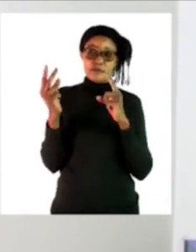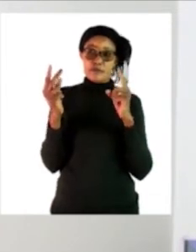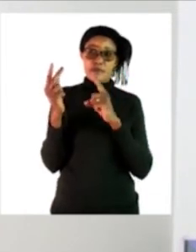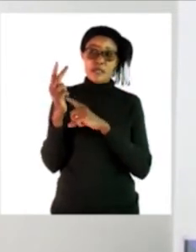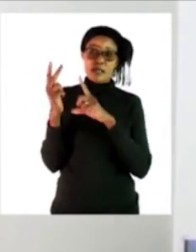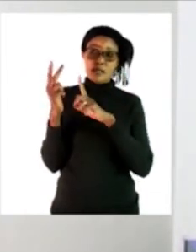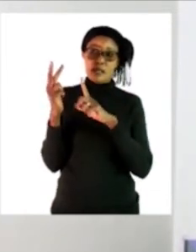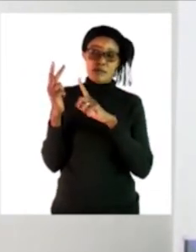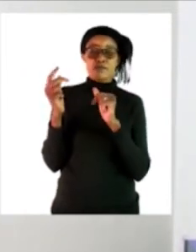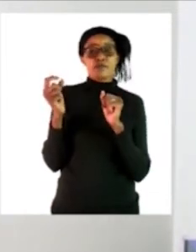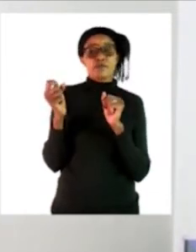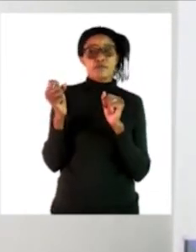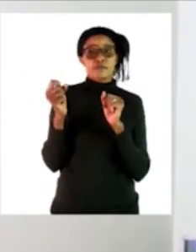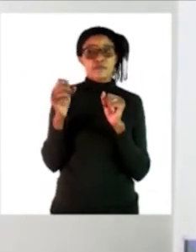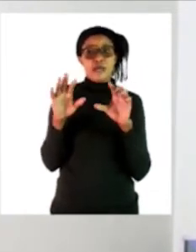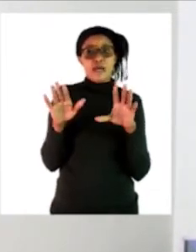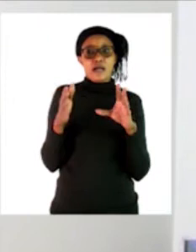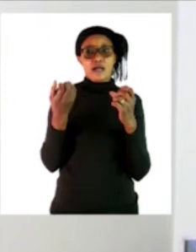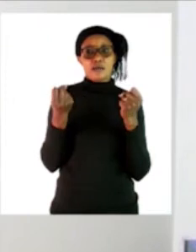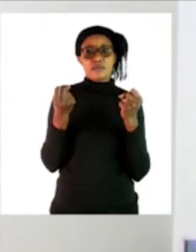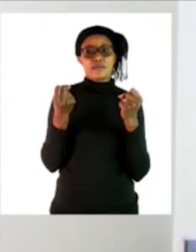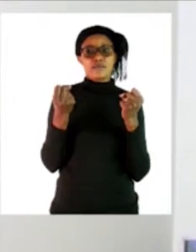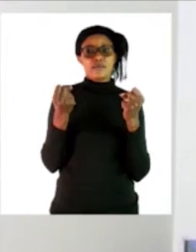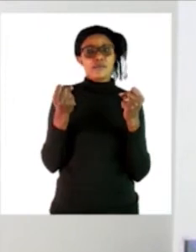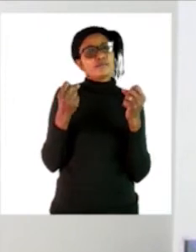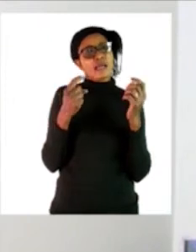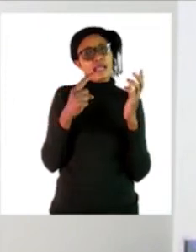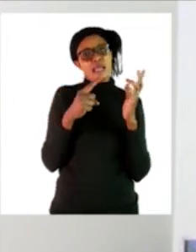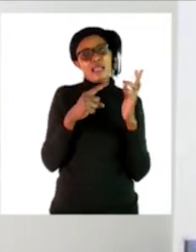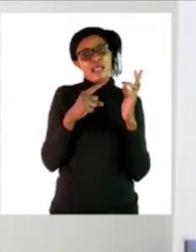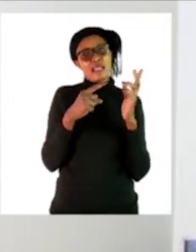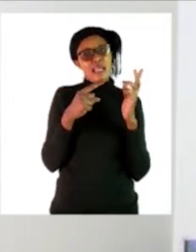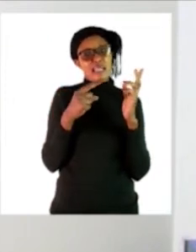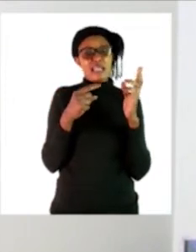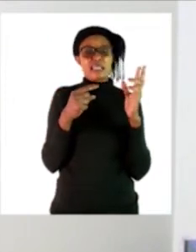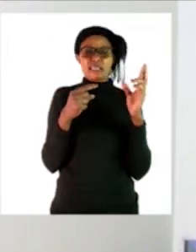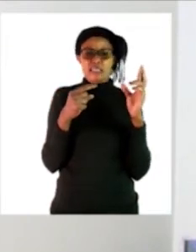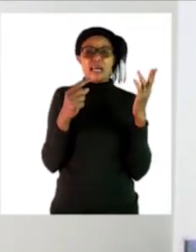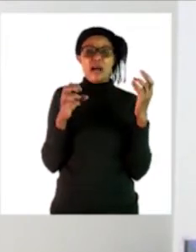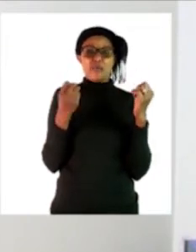hand, how many crayons will I have in my right hand?